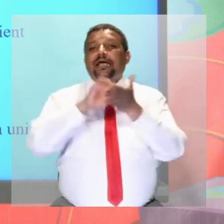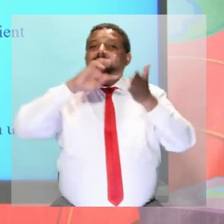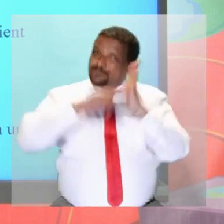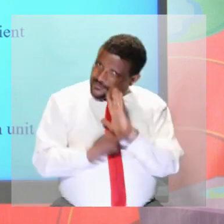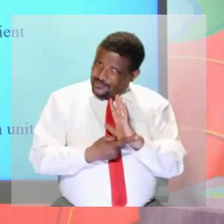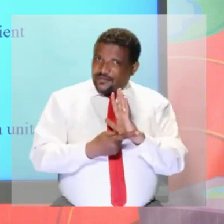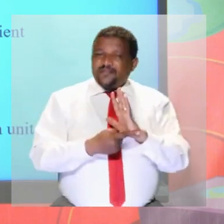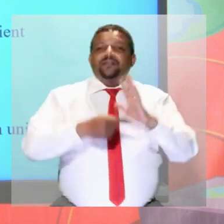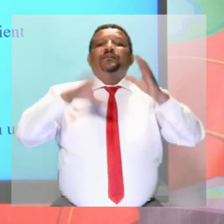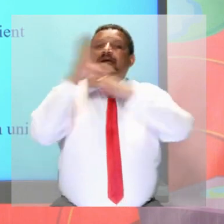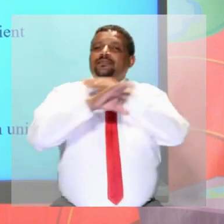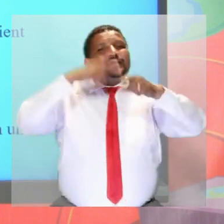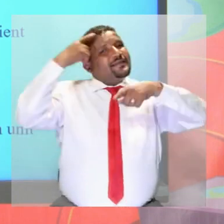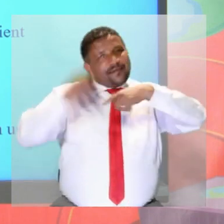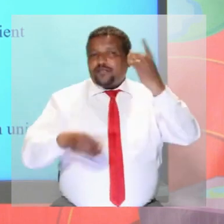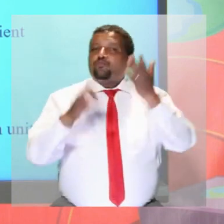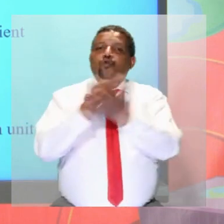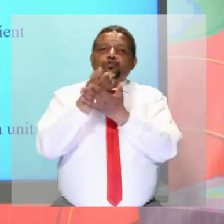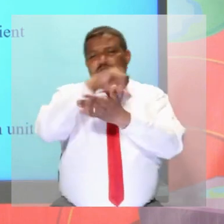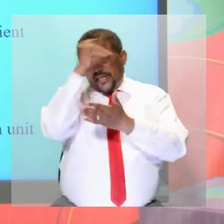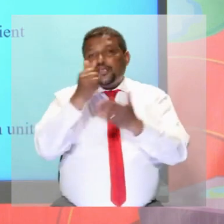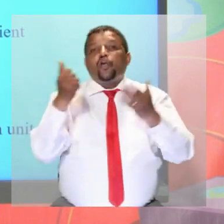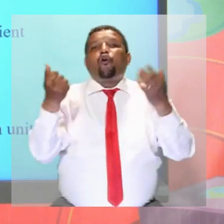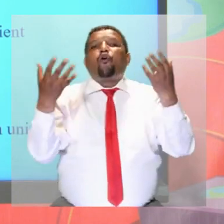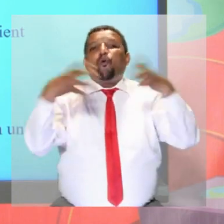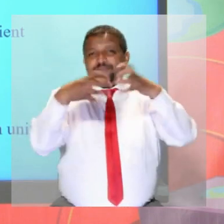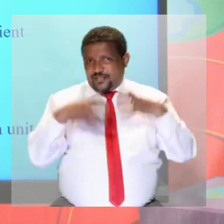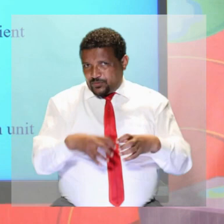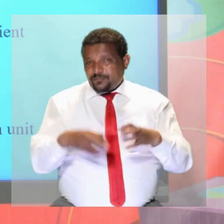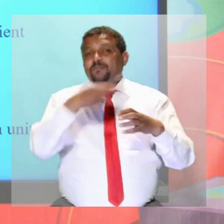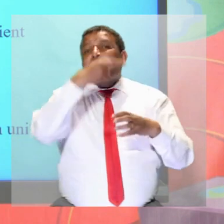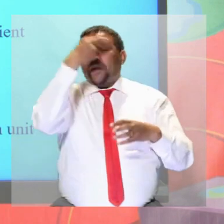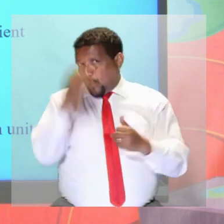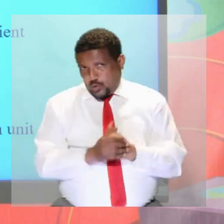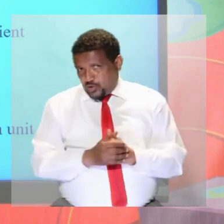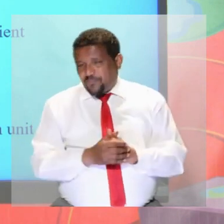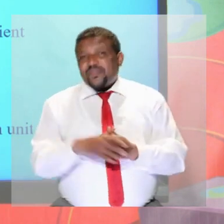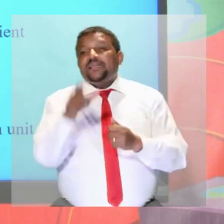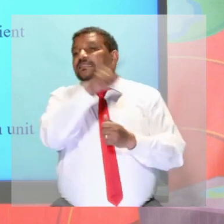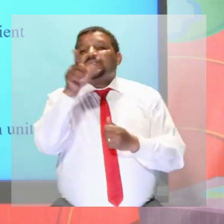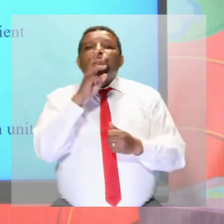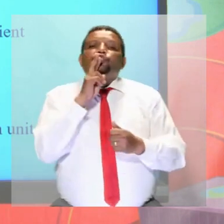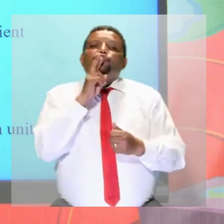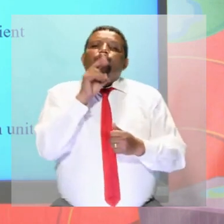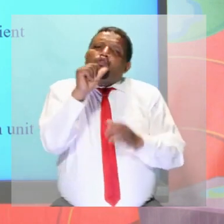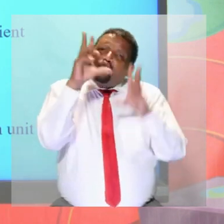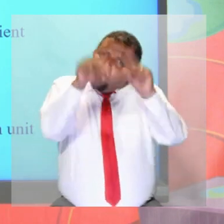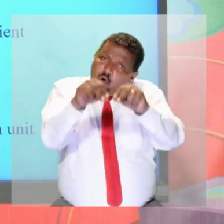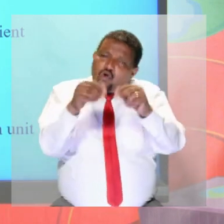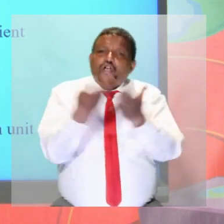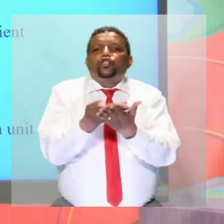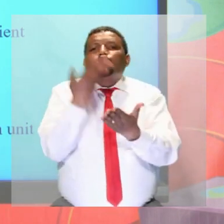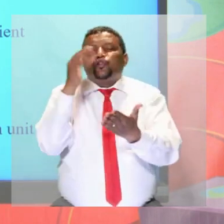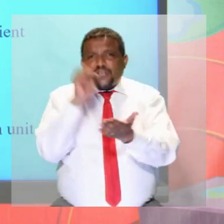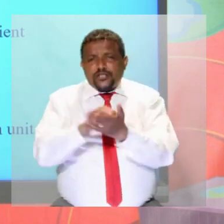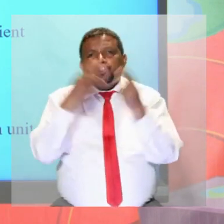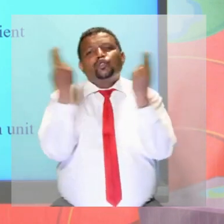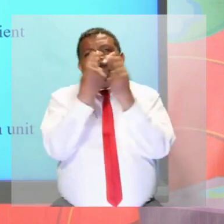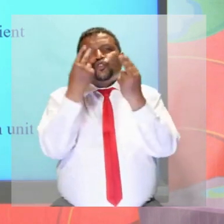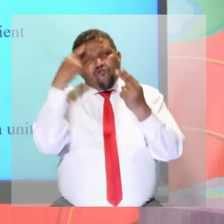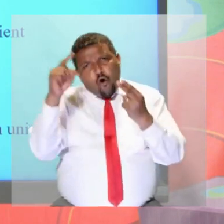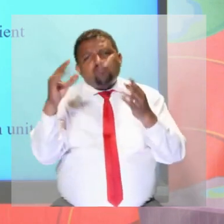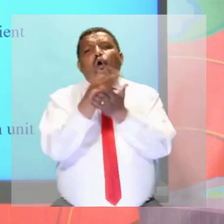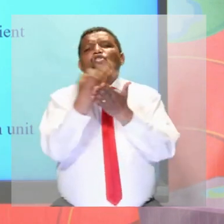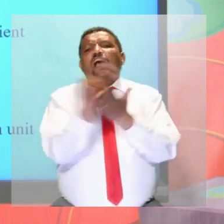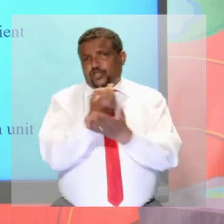the country cannot produce any combination because there is no resource that is used for